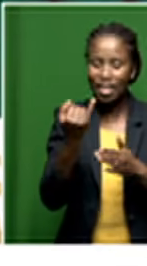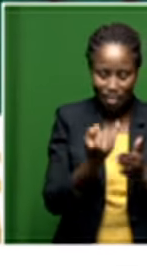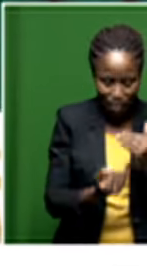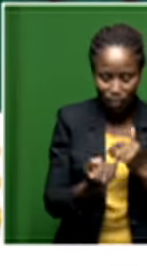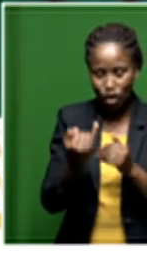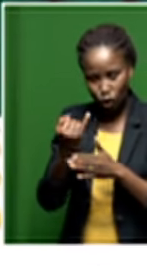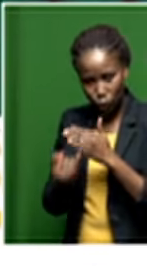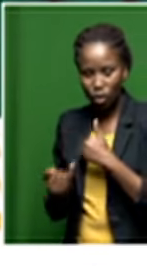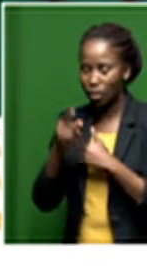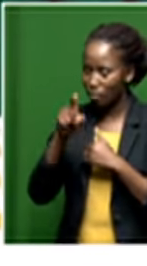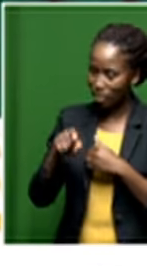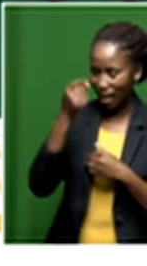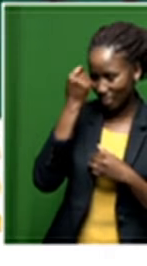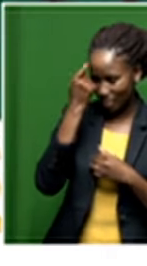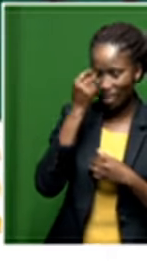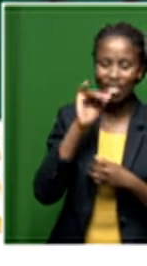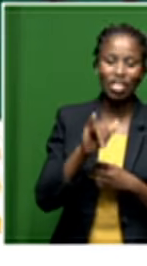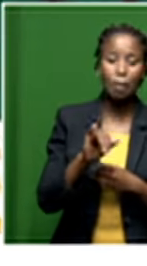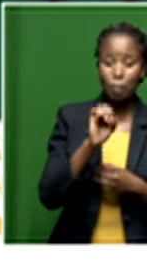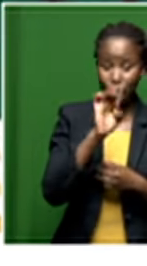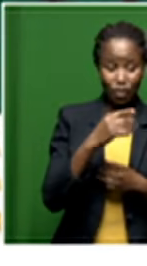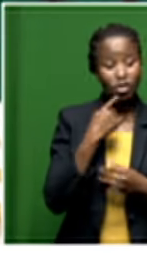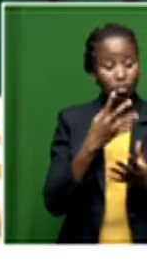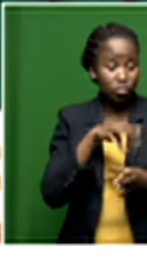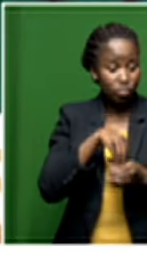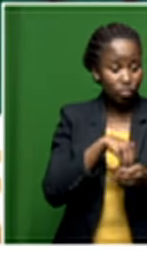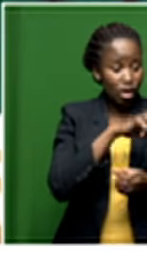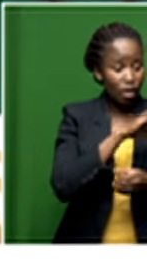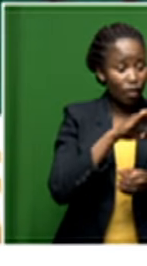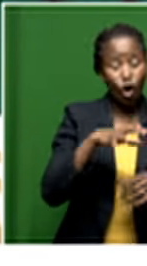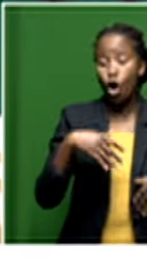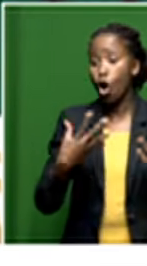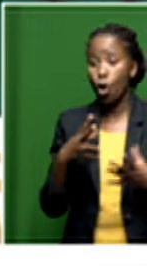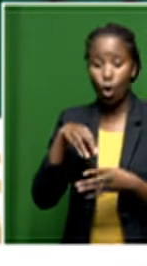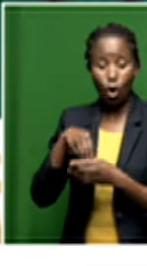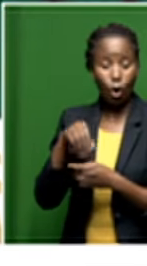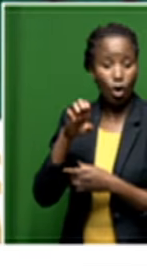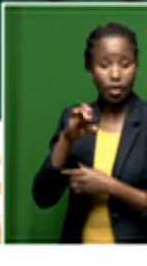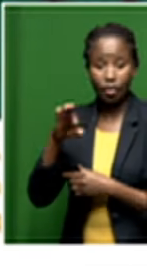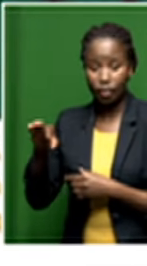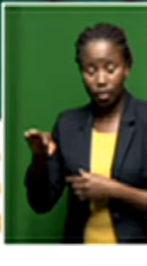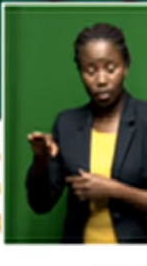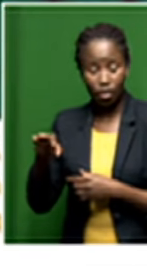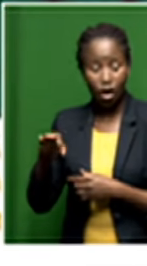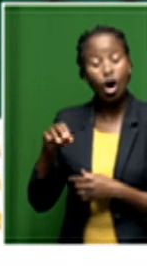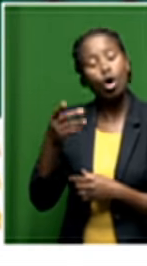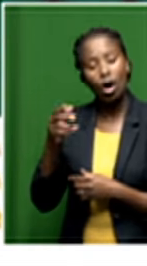that. Yeah. If you see an FF, if you are ANC, you greet, you ask,